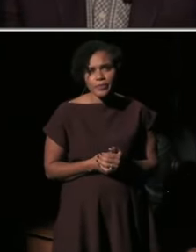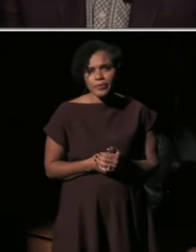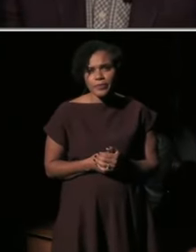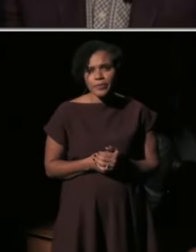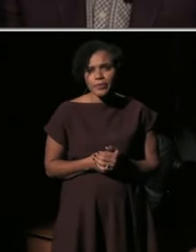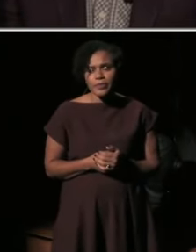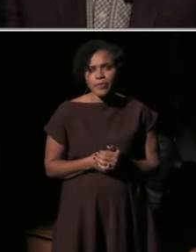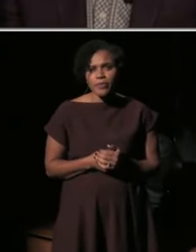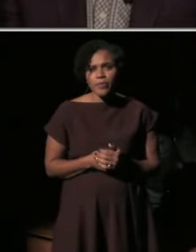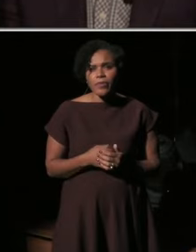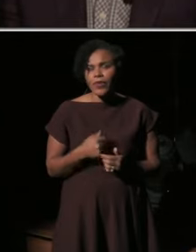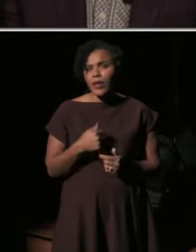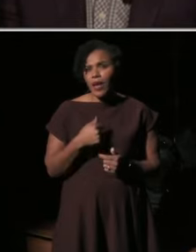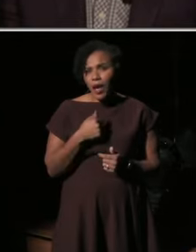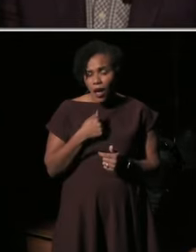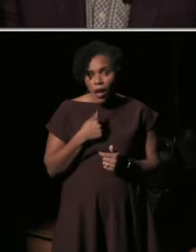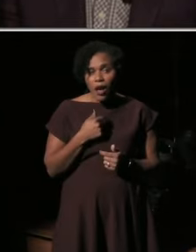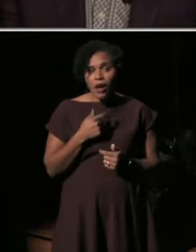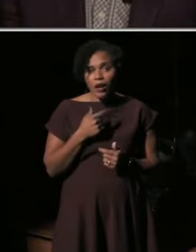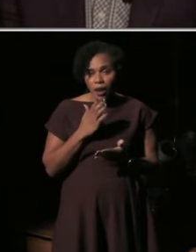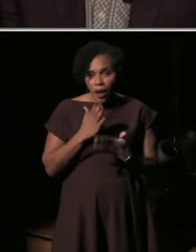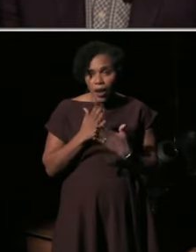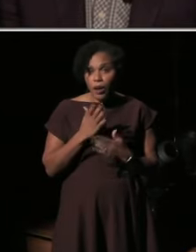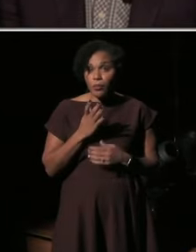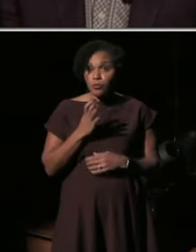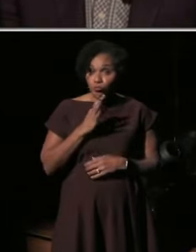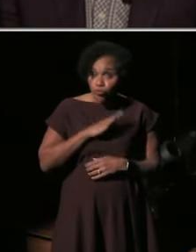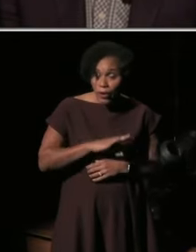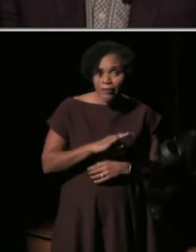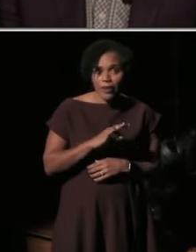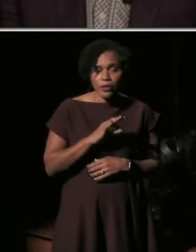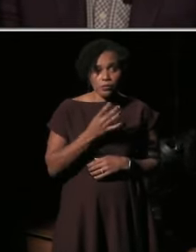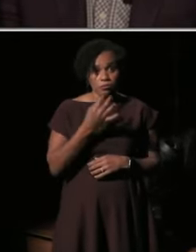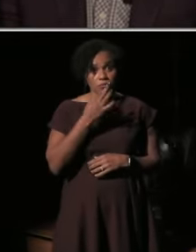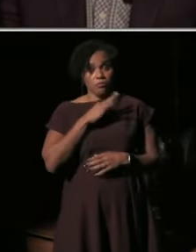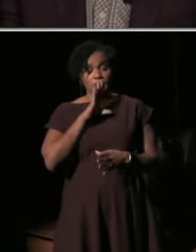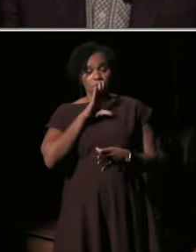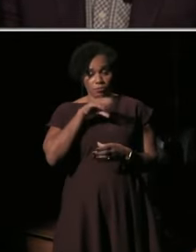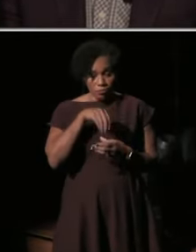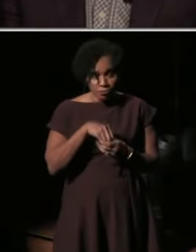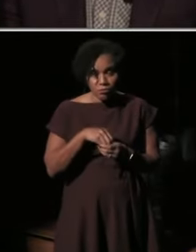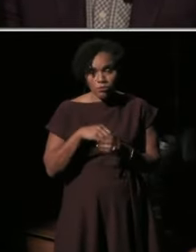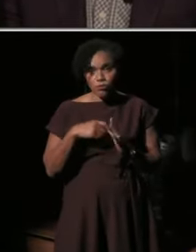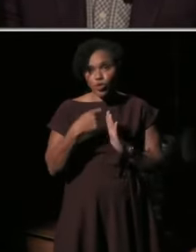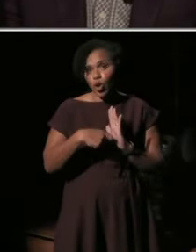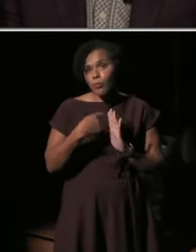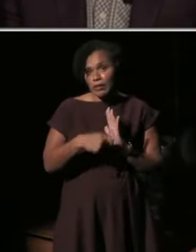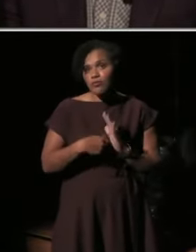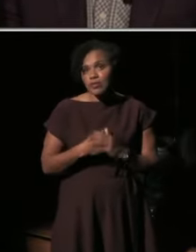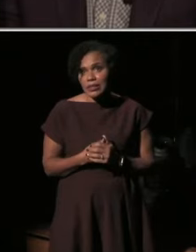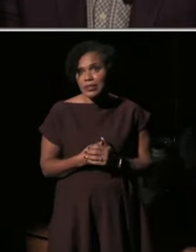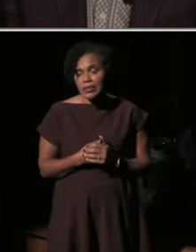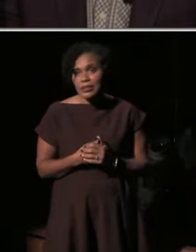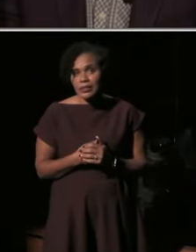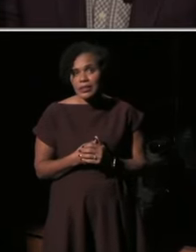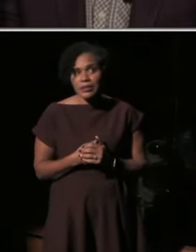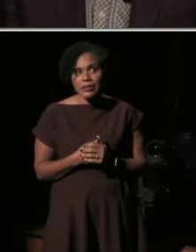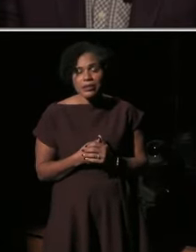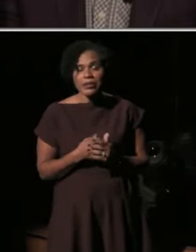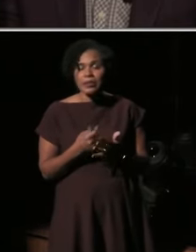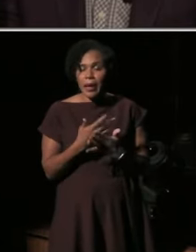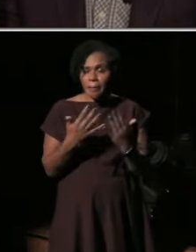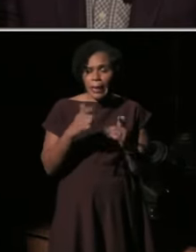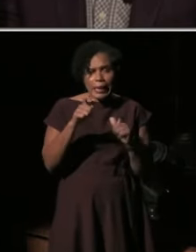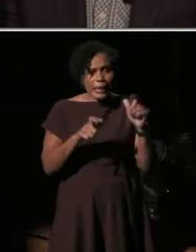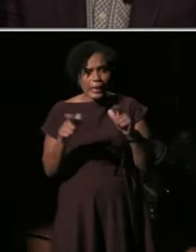have down it was a privilege to take part in the documentary. The many